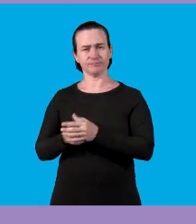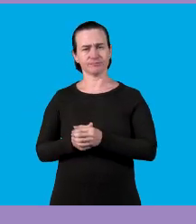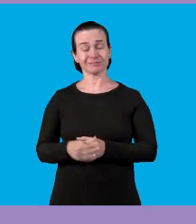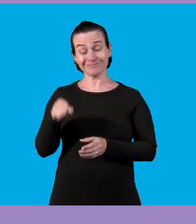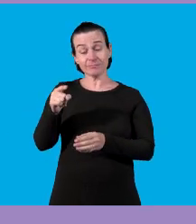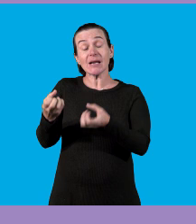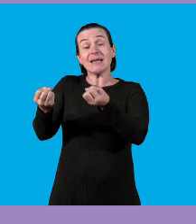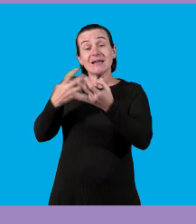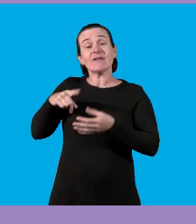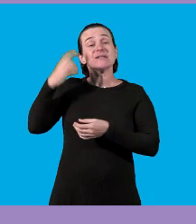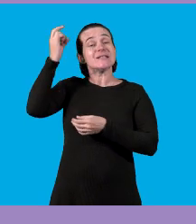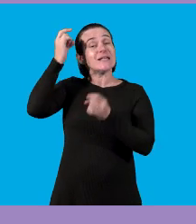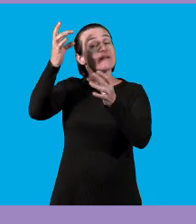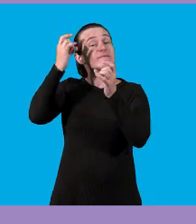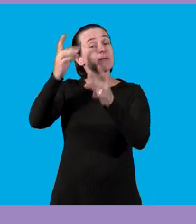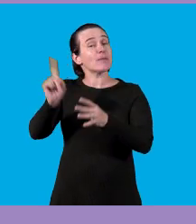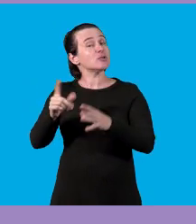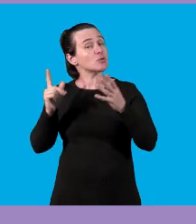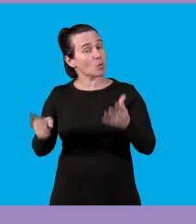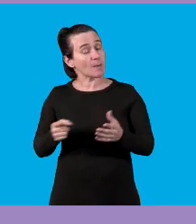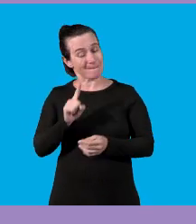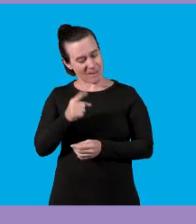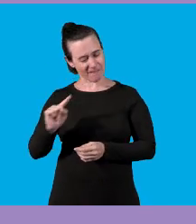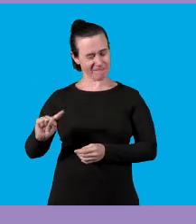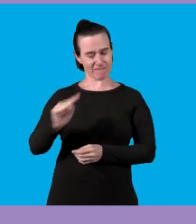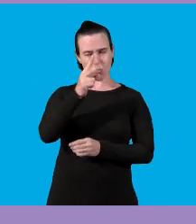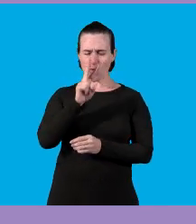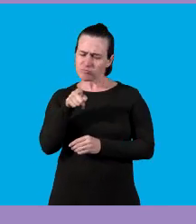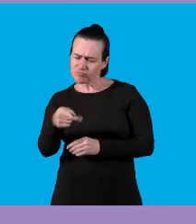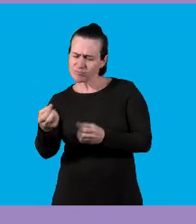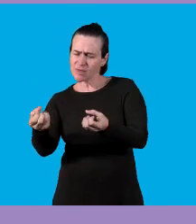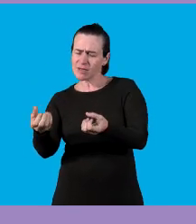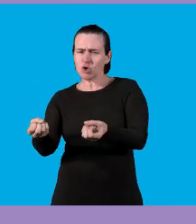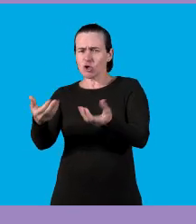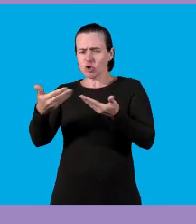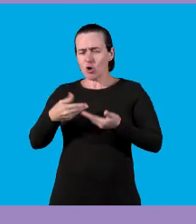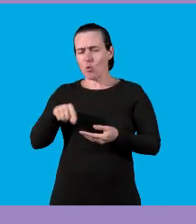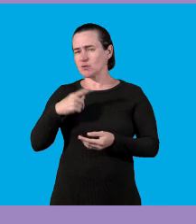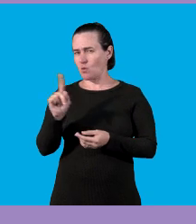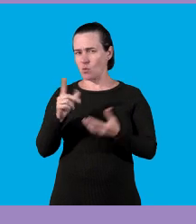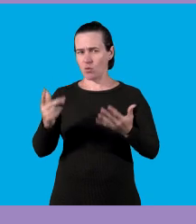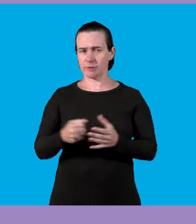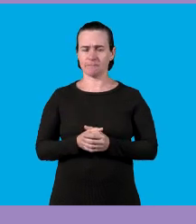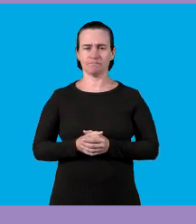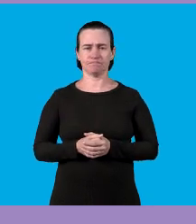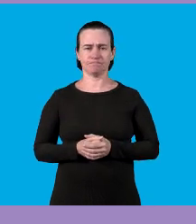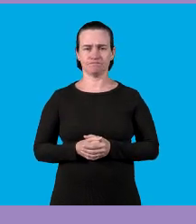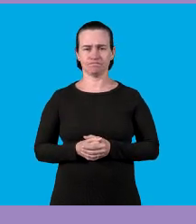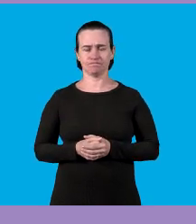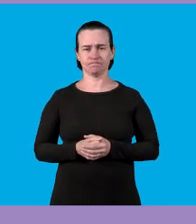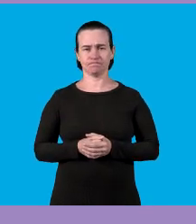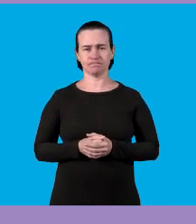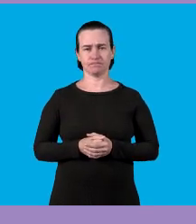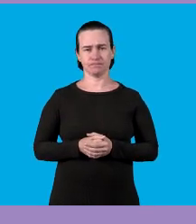have? Already I said, look at the markings that will always assist, and we start with that. So in